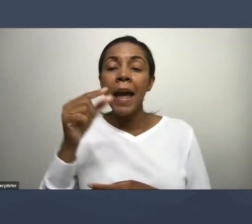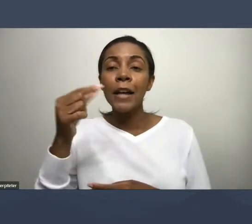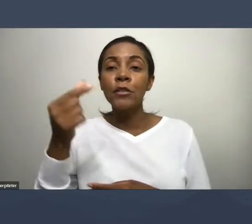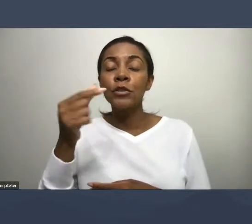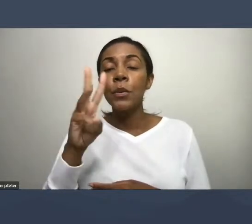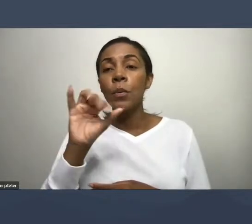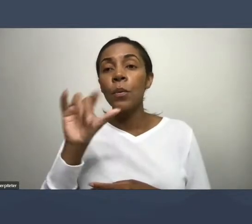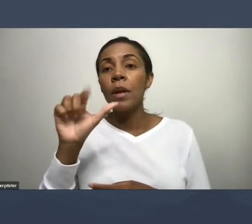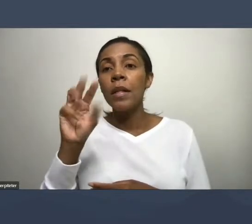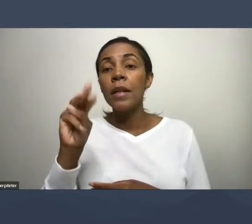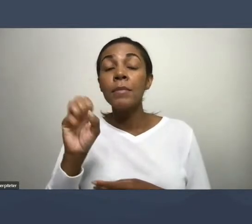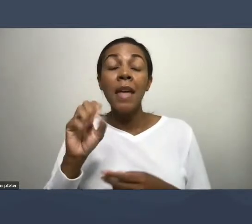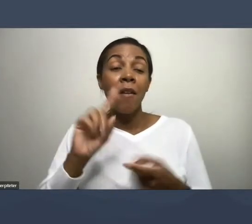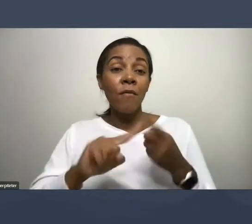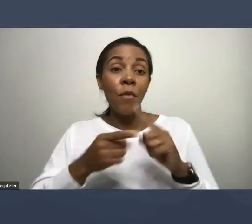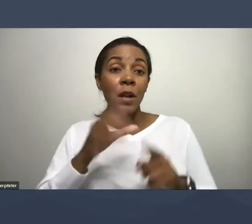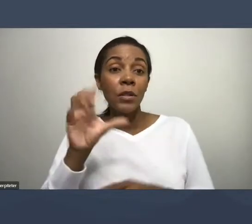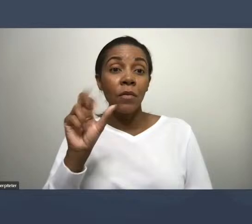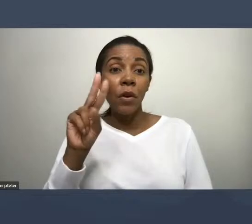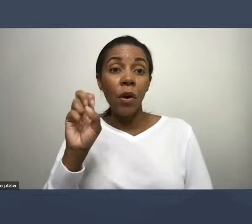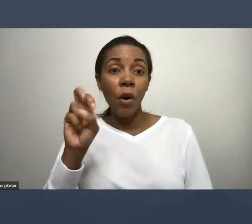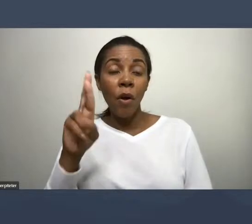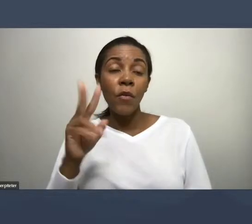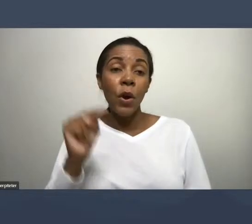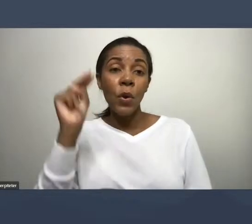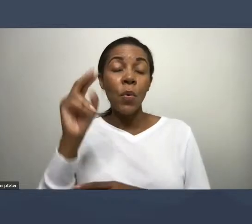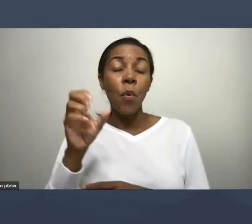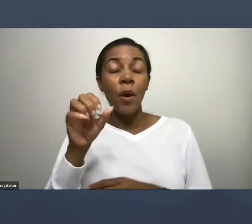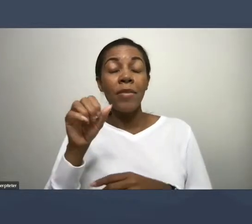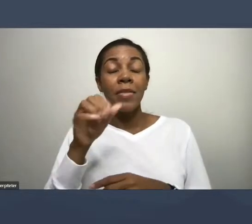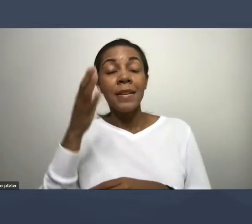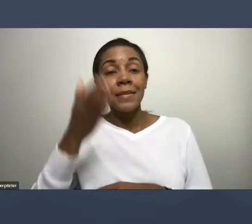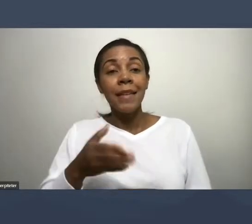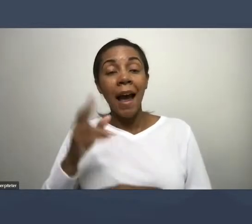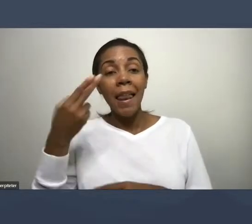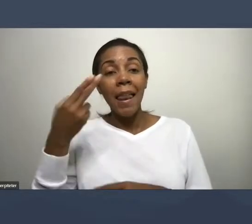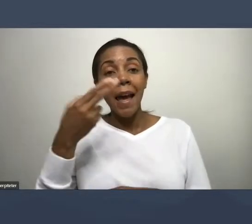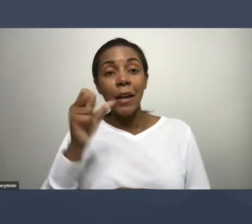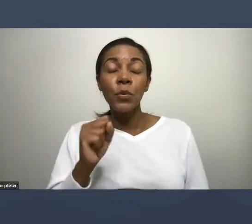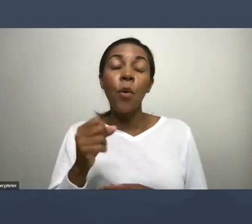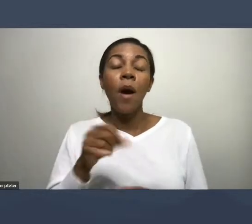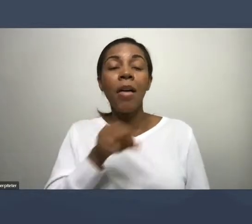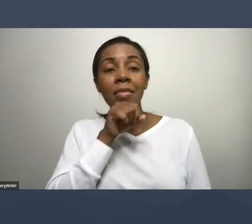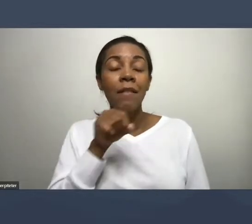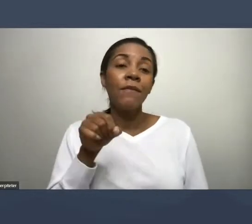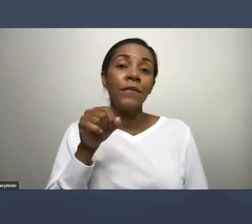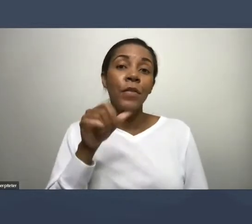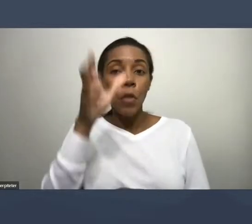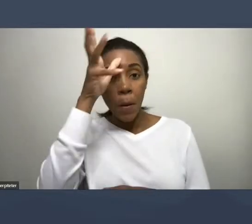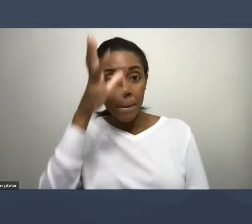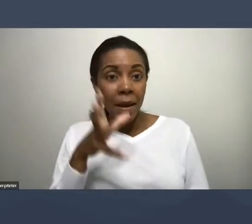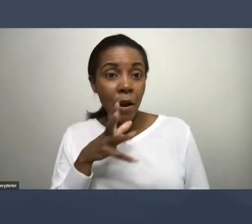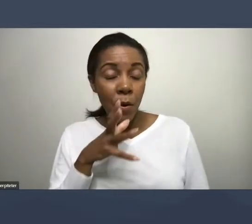and Northside High Schools and their loving parents, Willie B. and Bessie Calvin, and AJ and Poor Scott.